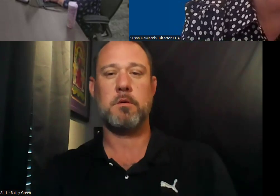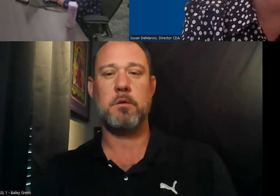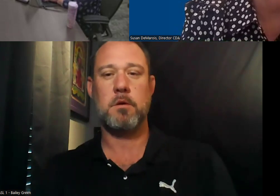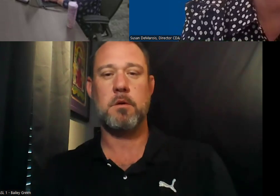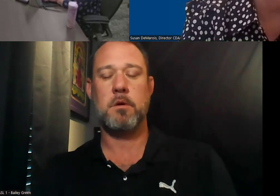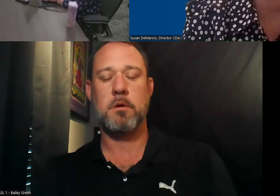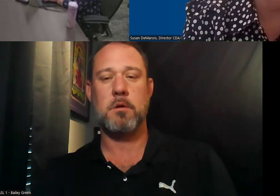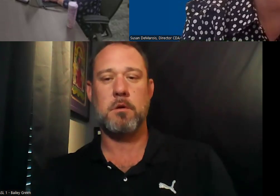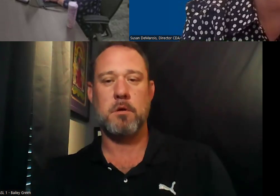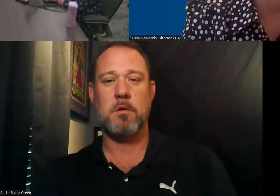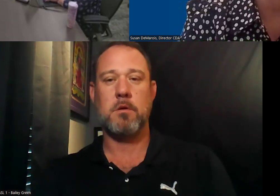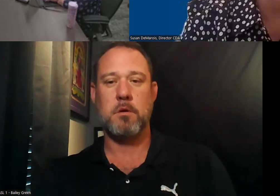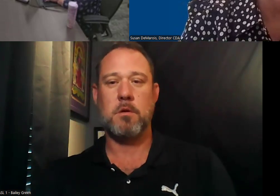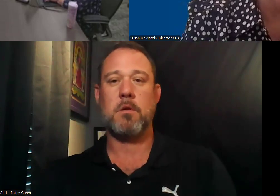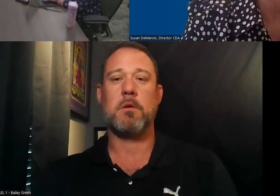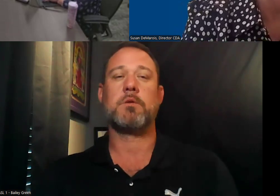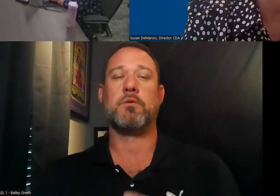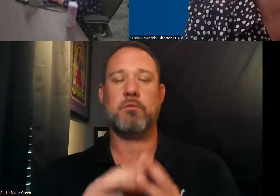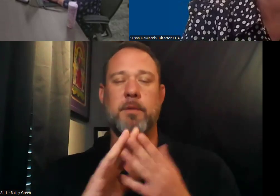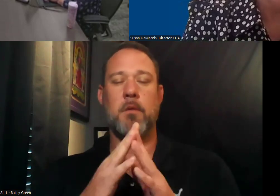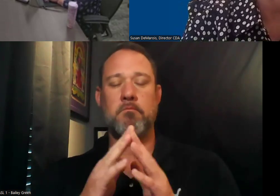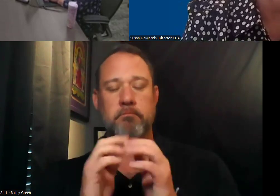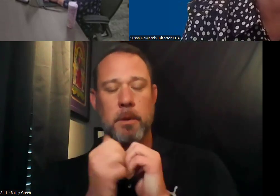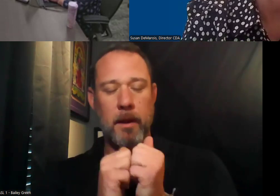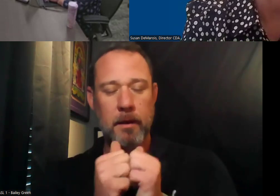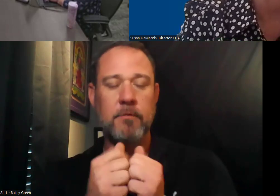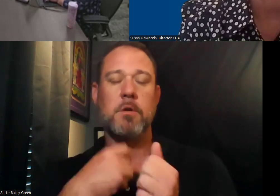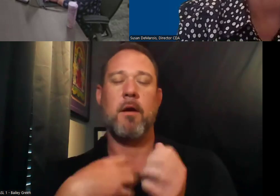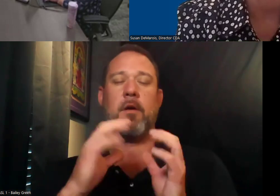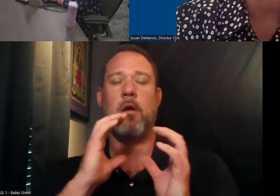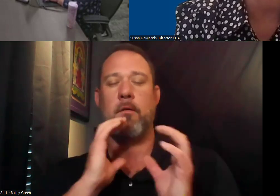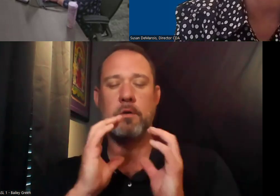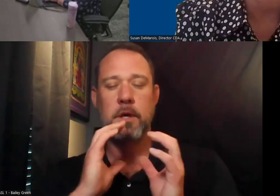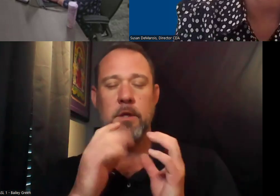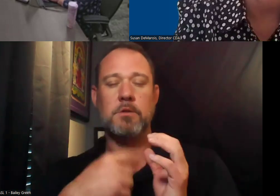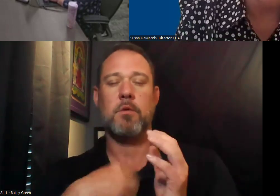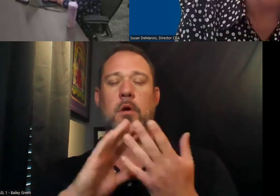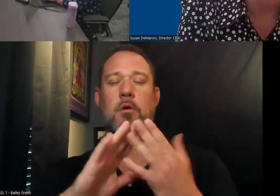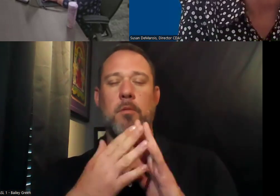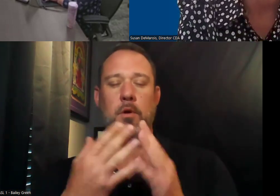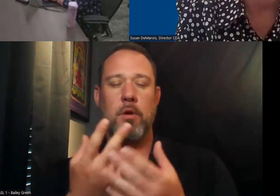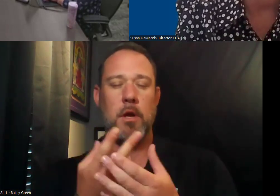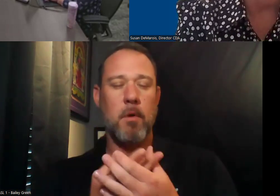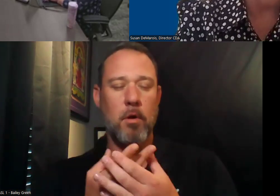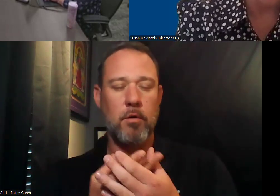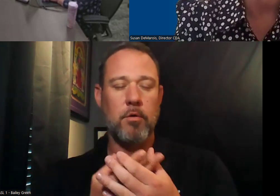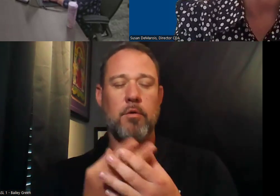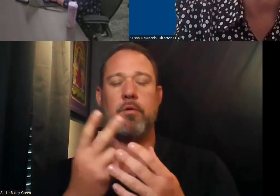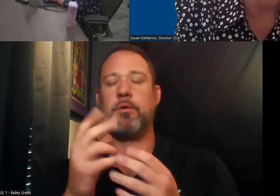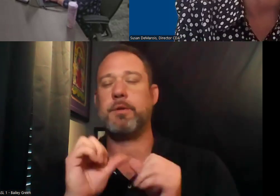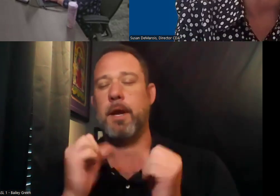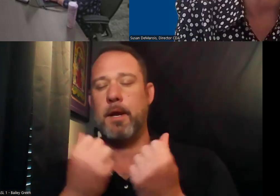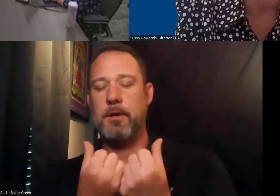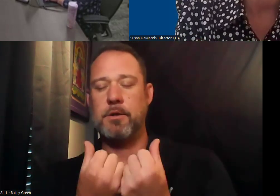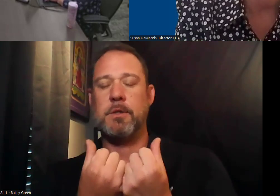to be competitive. So we're having conversations with our community partners, our area agencies